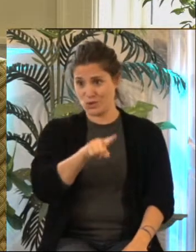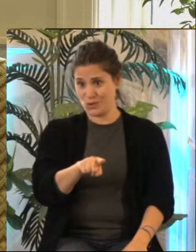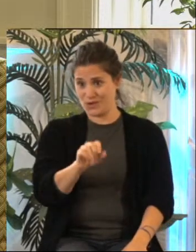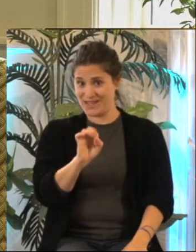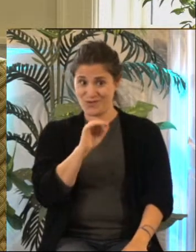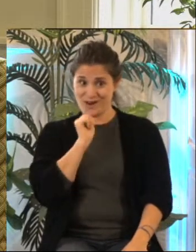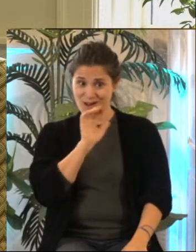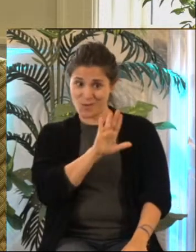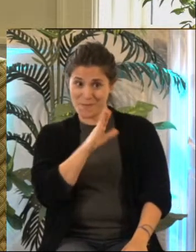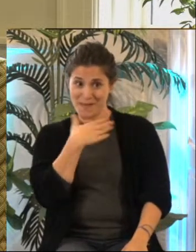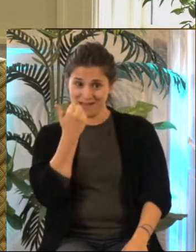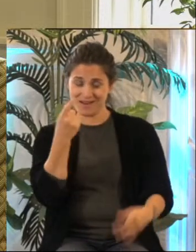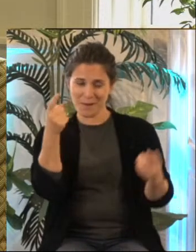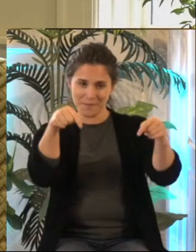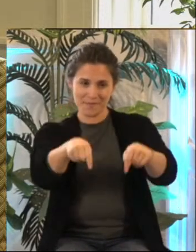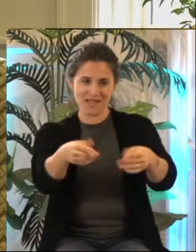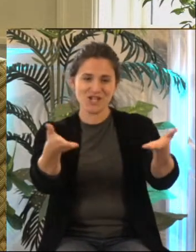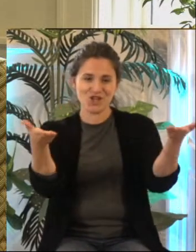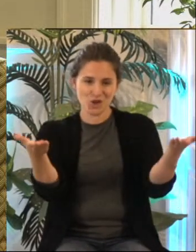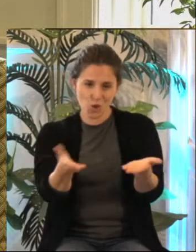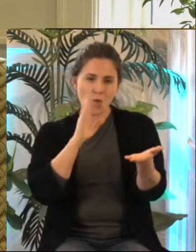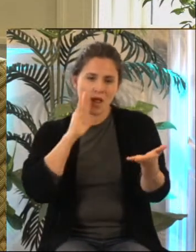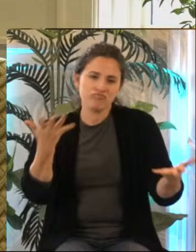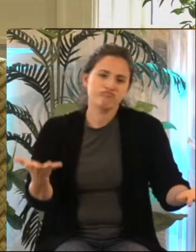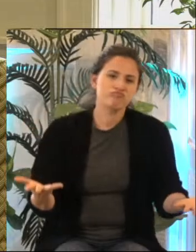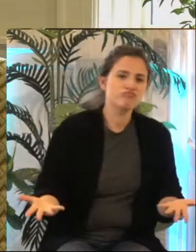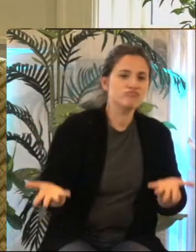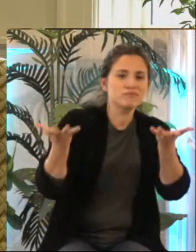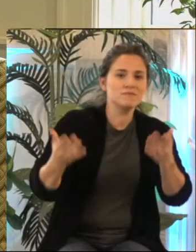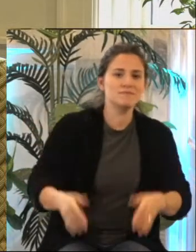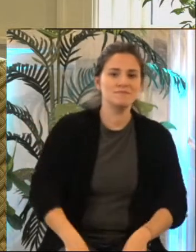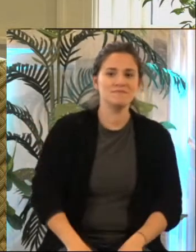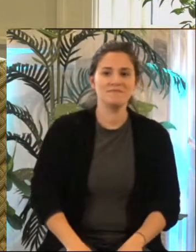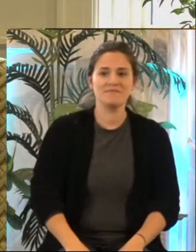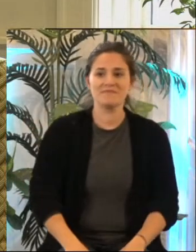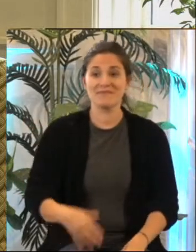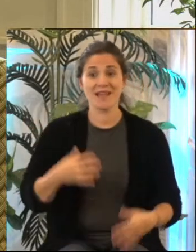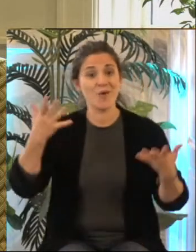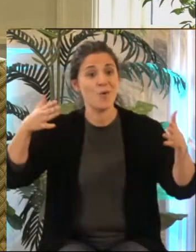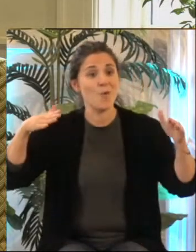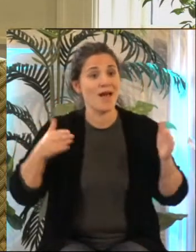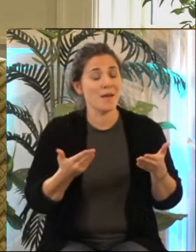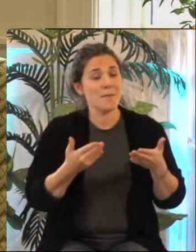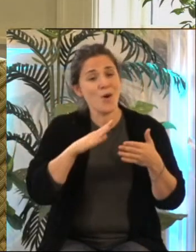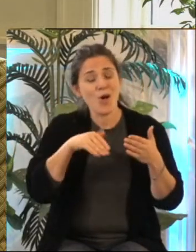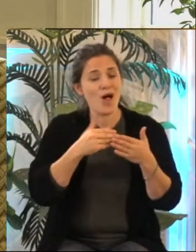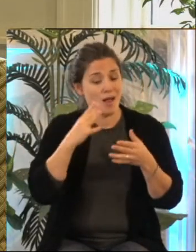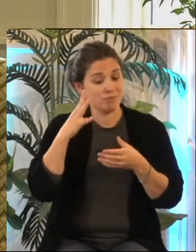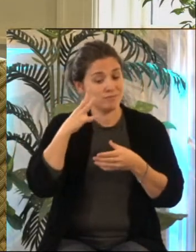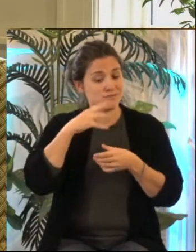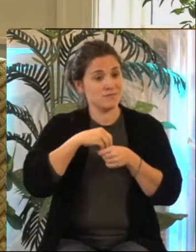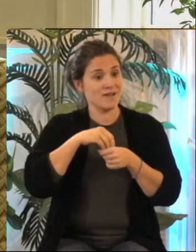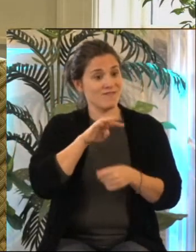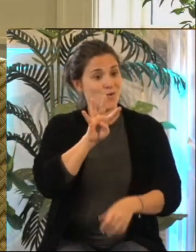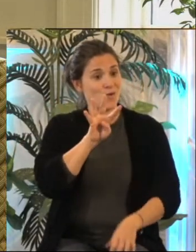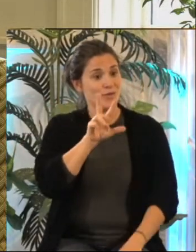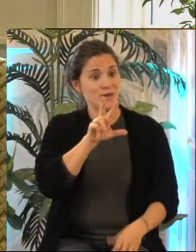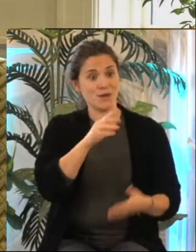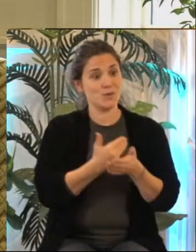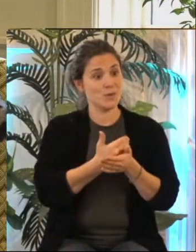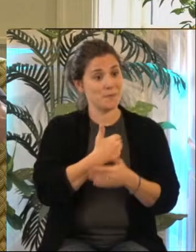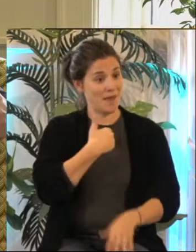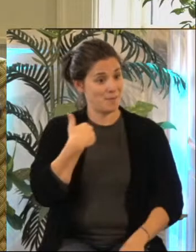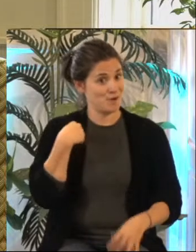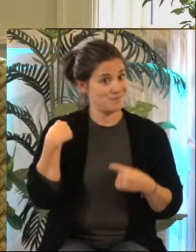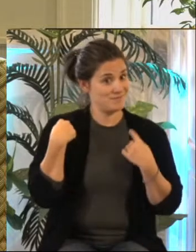we'll help lift you up. I want to welcome all 43 new members who've joined our congregation over the last 3 months.